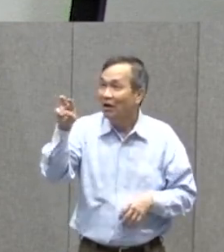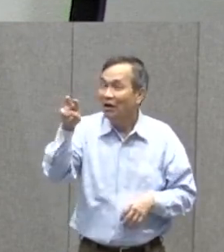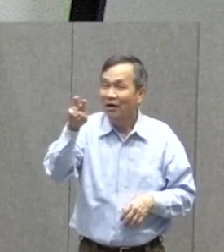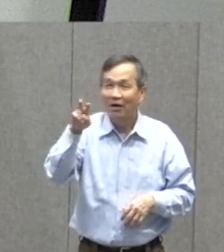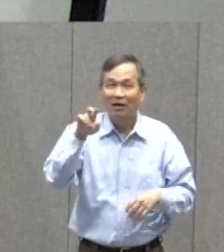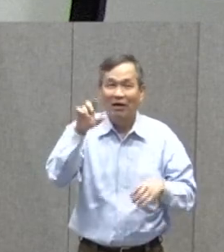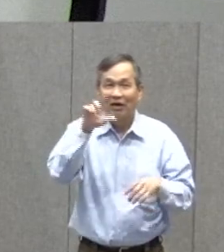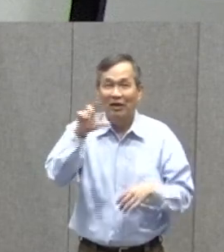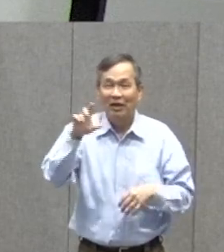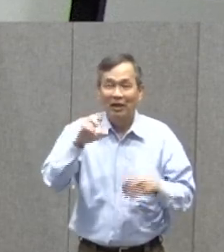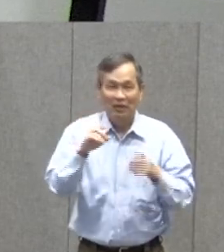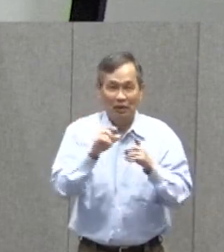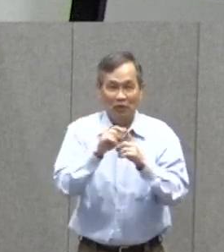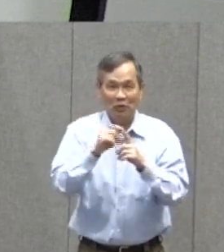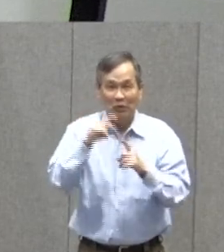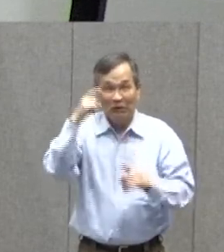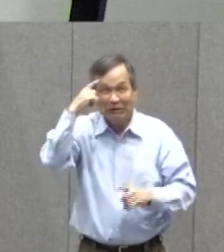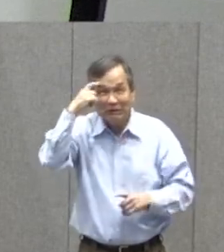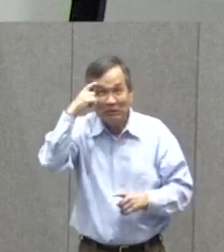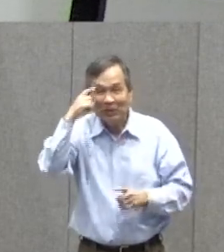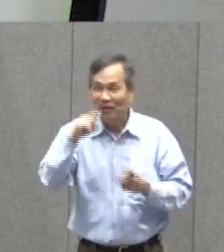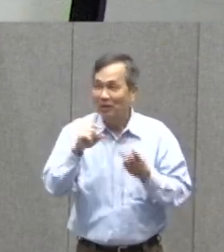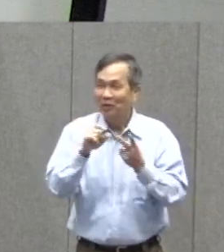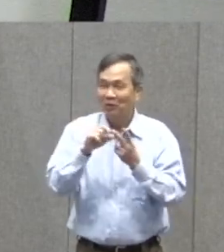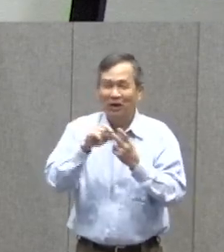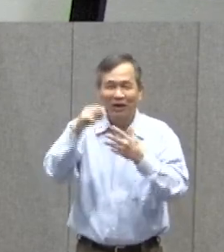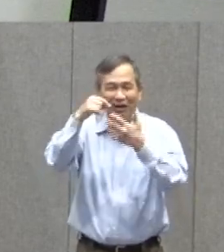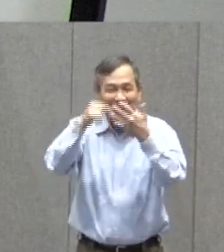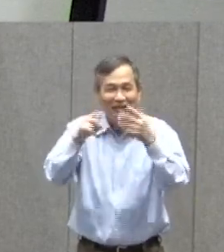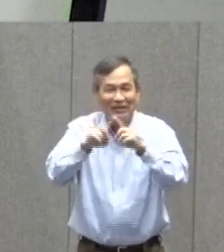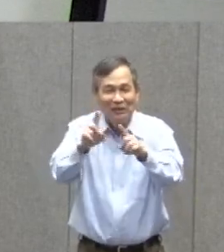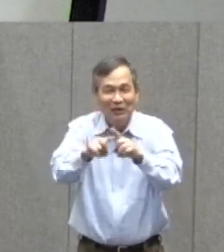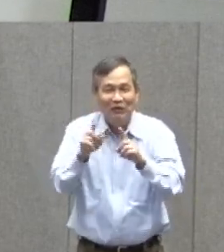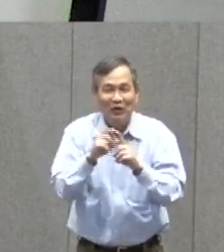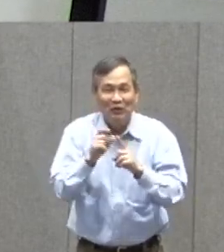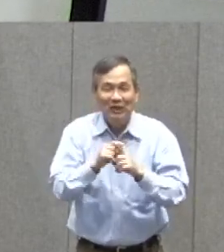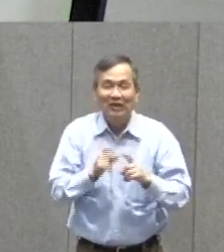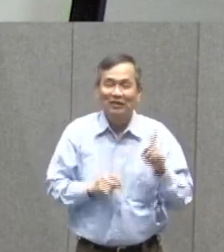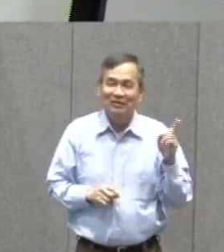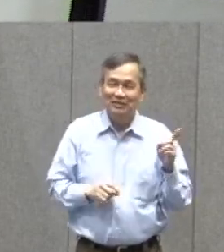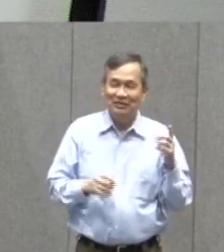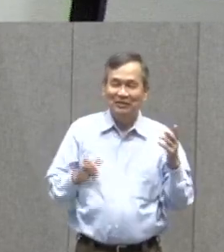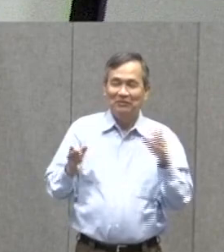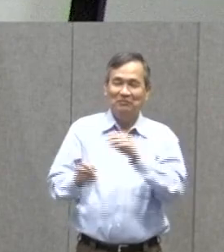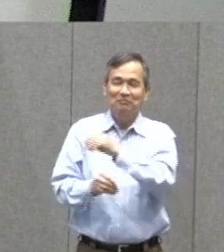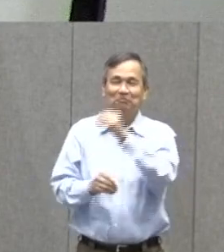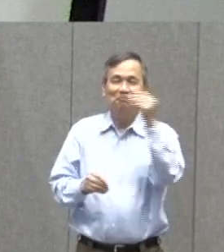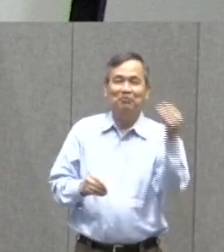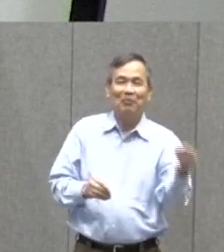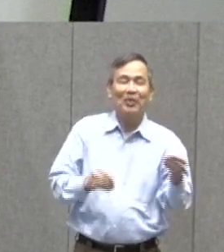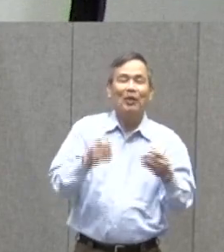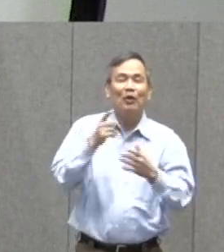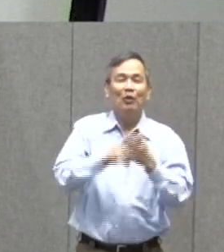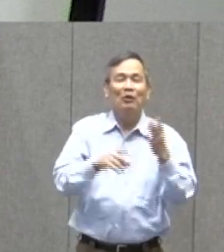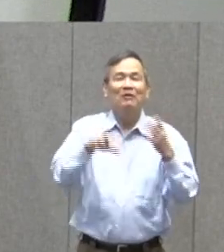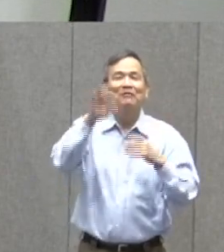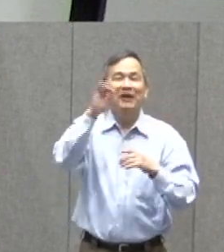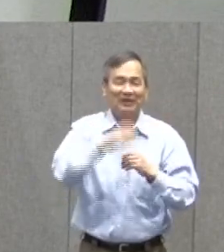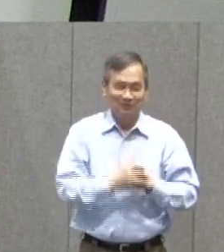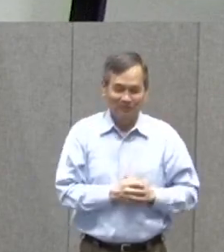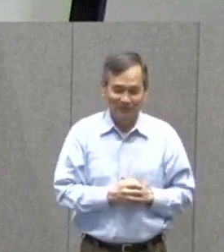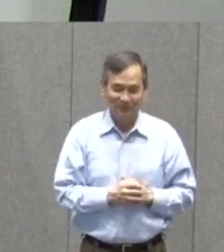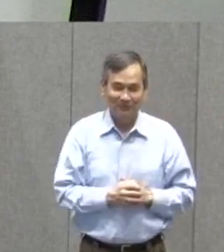like suspicious and improbable, as I just read. So let's continue on to see what she discovers.